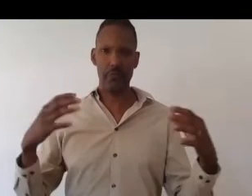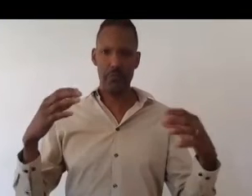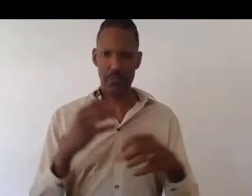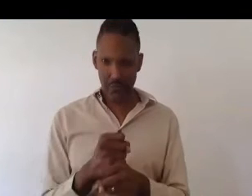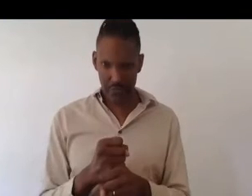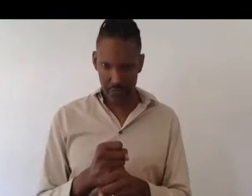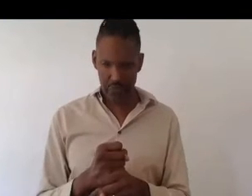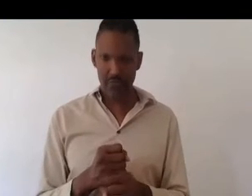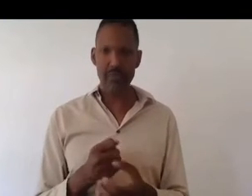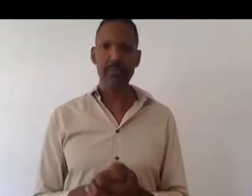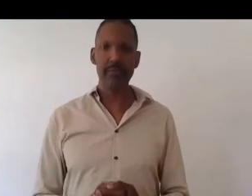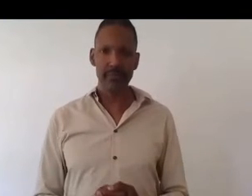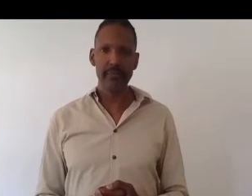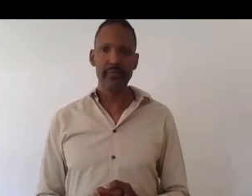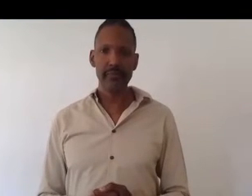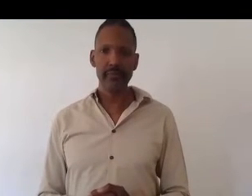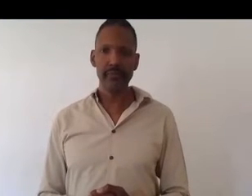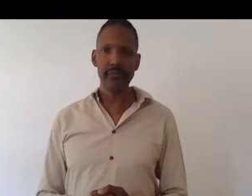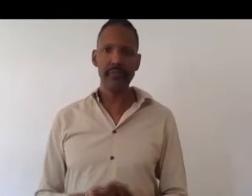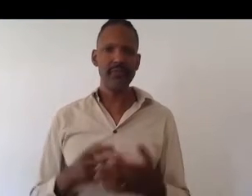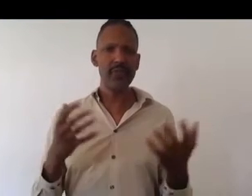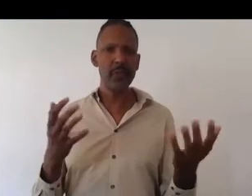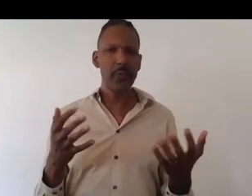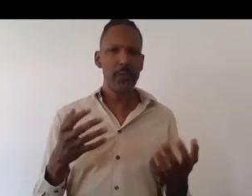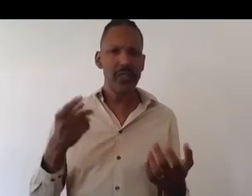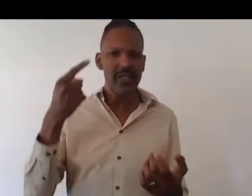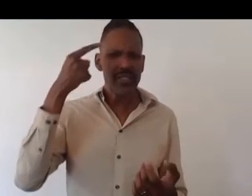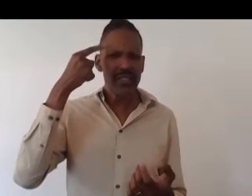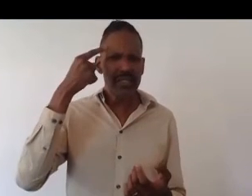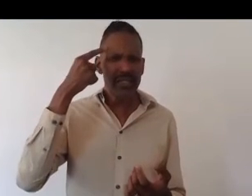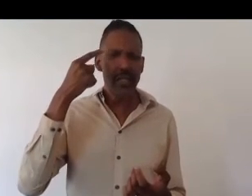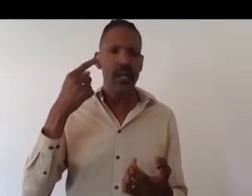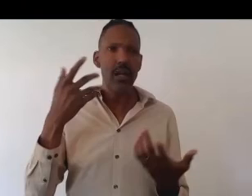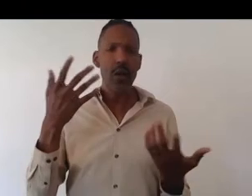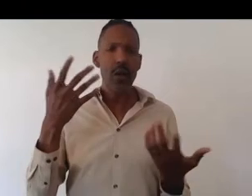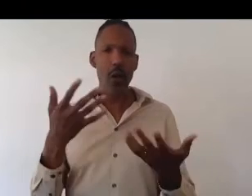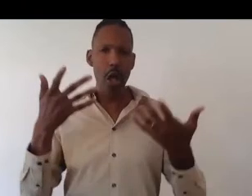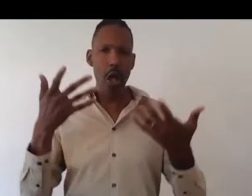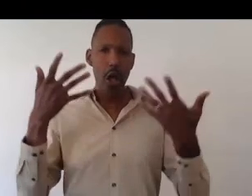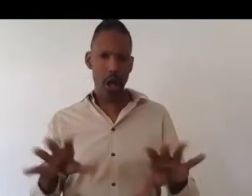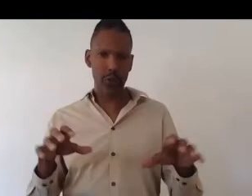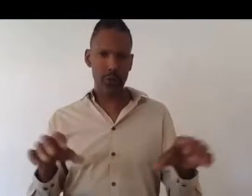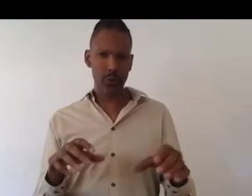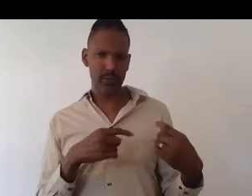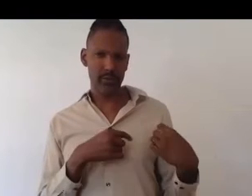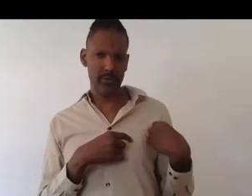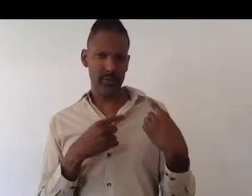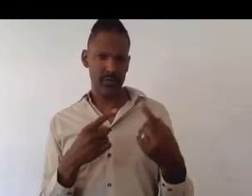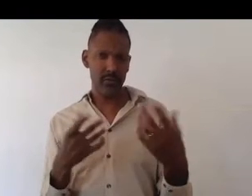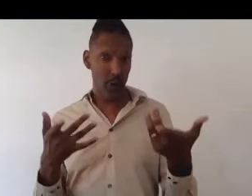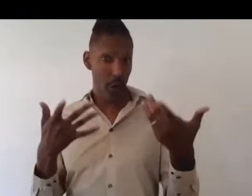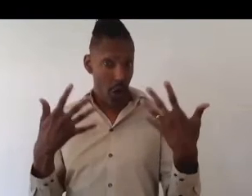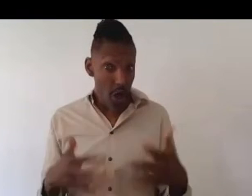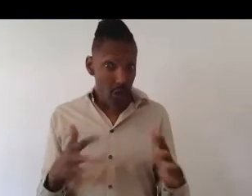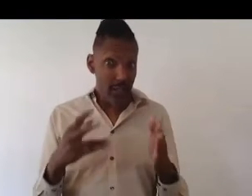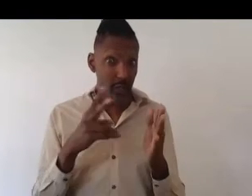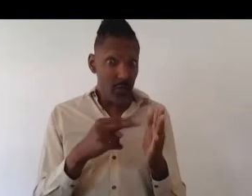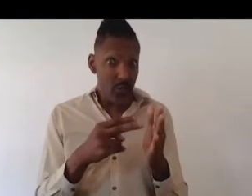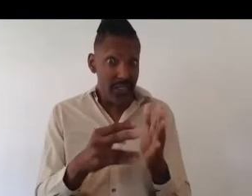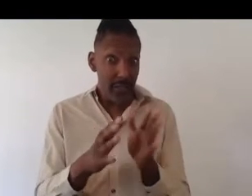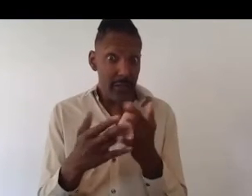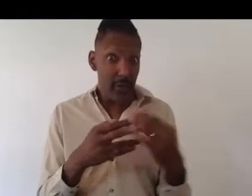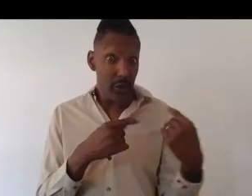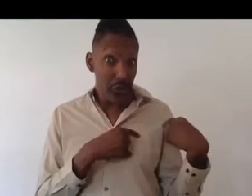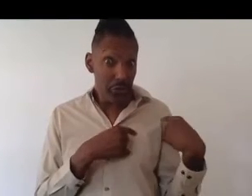hope that you start with something you're already doing. What are you already doing? Are you already reading some books to your